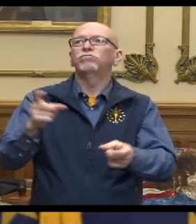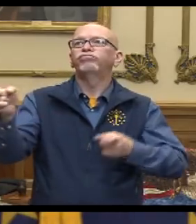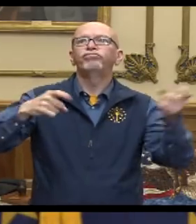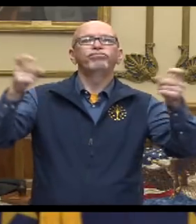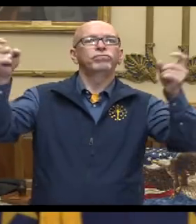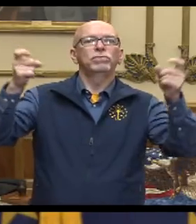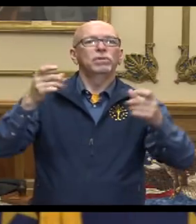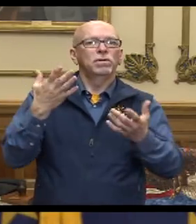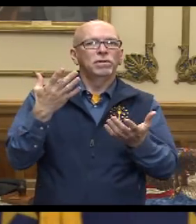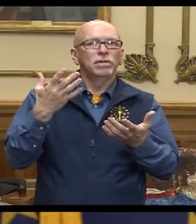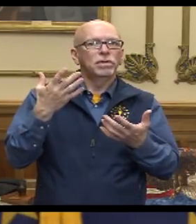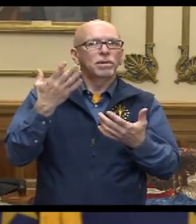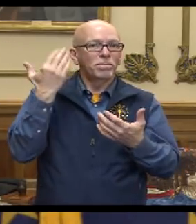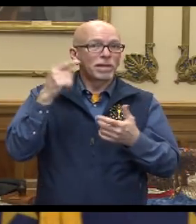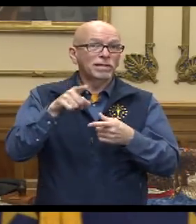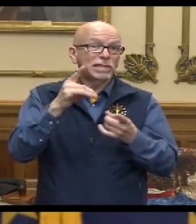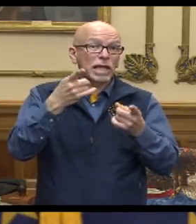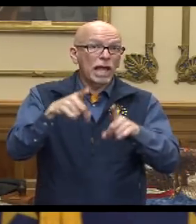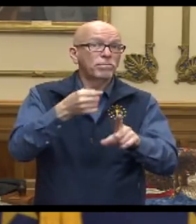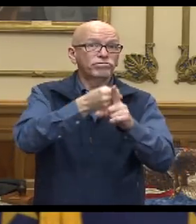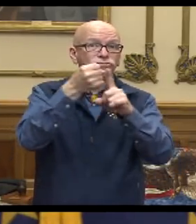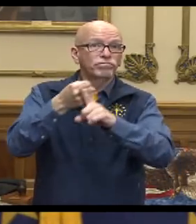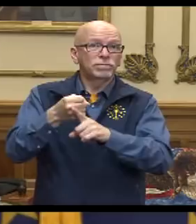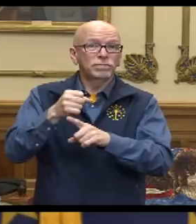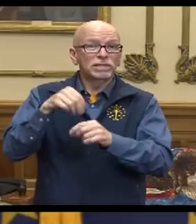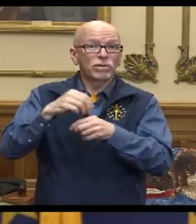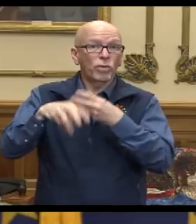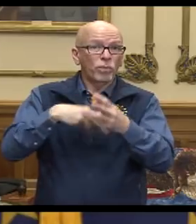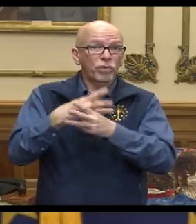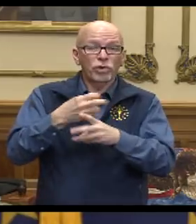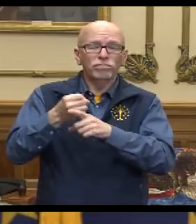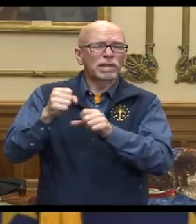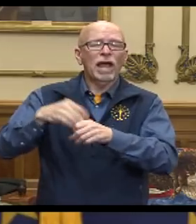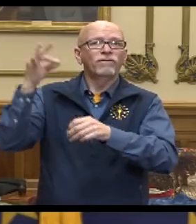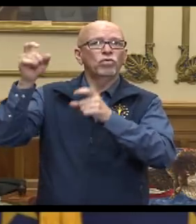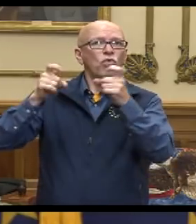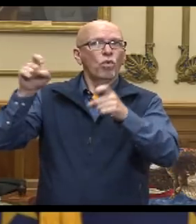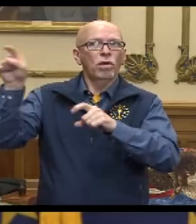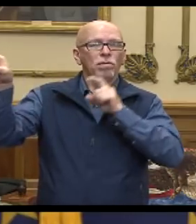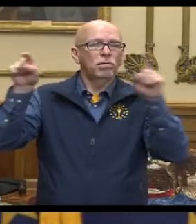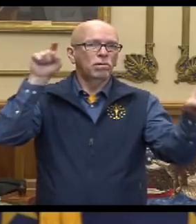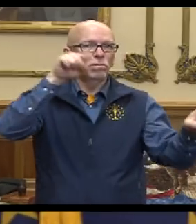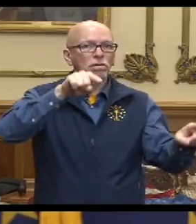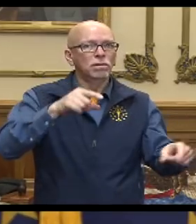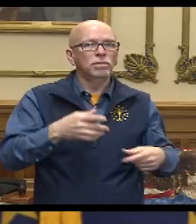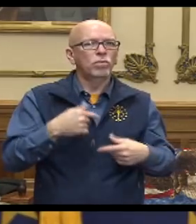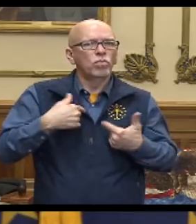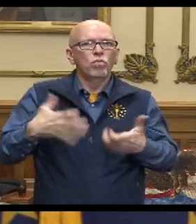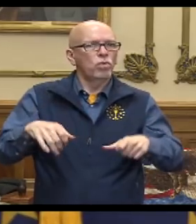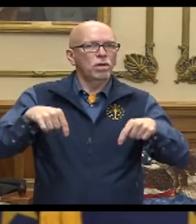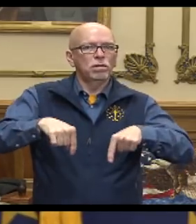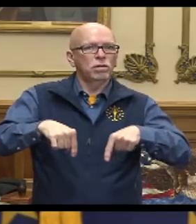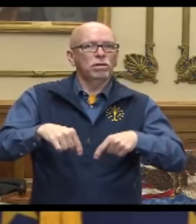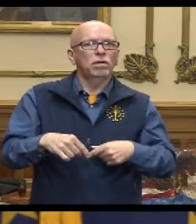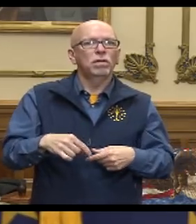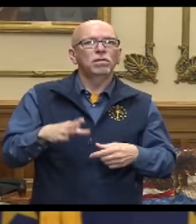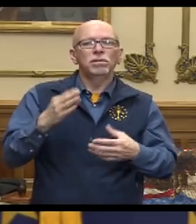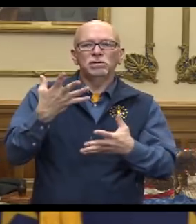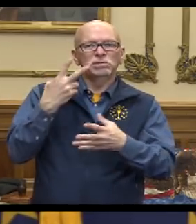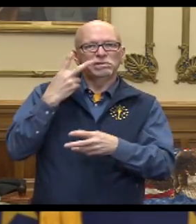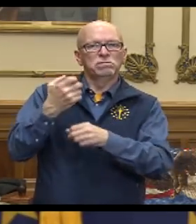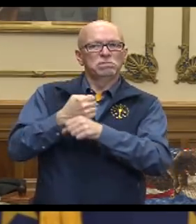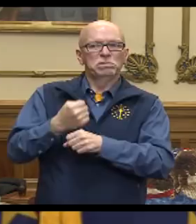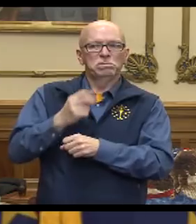spun out of control in other parts of not just the country, but the world. And we'll let the facts speak for